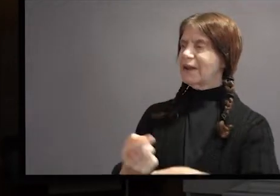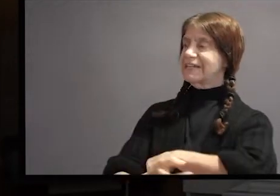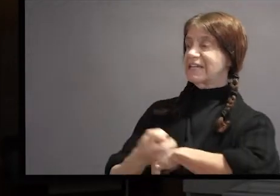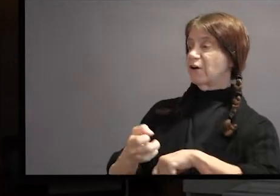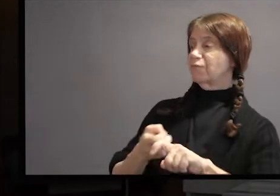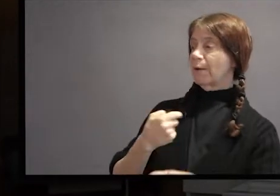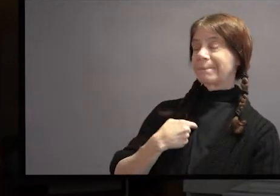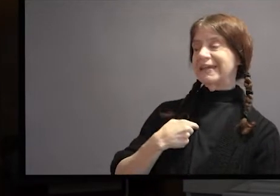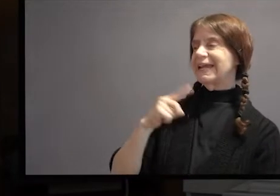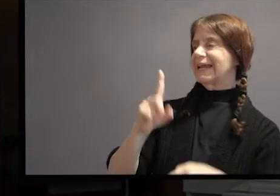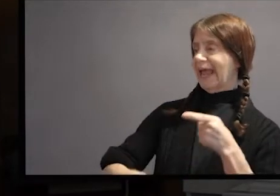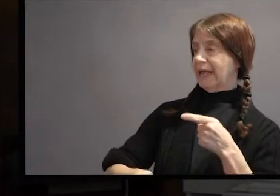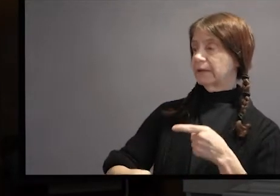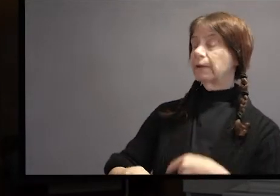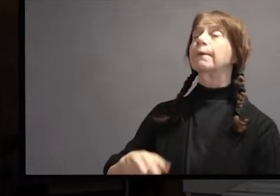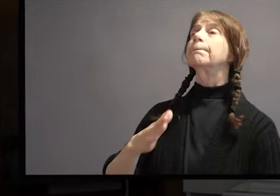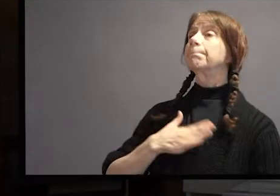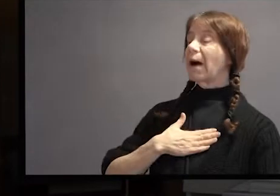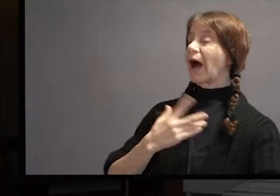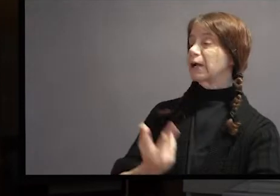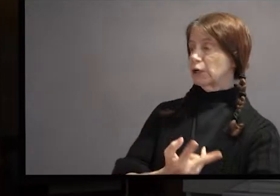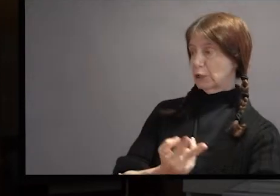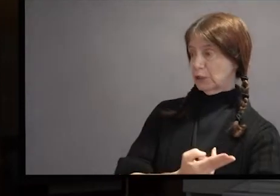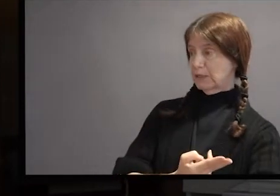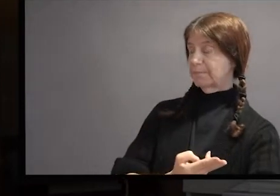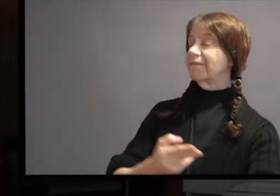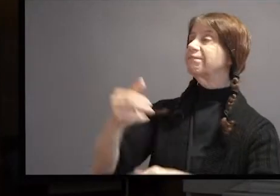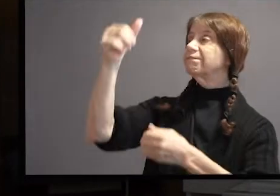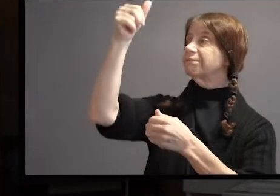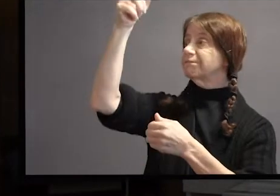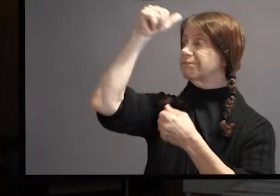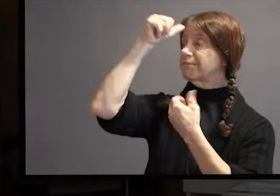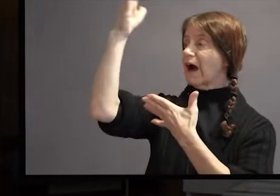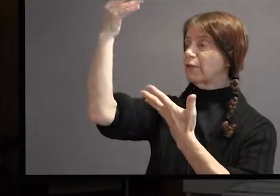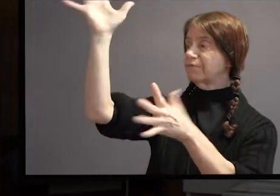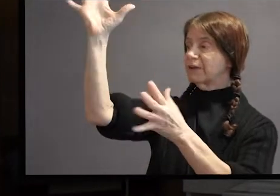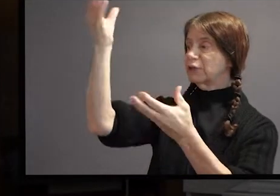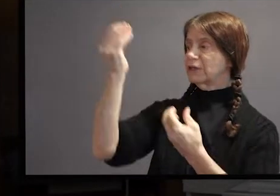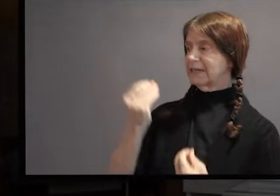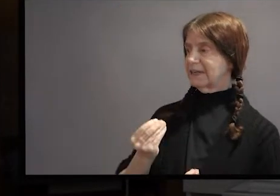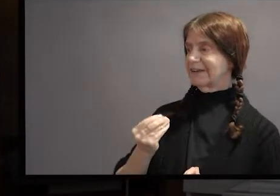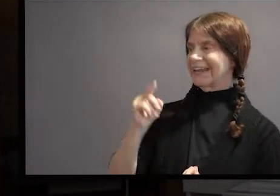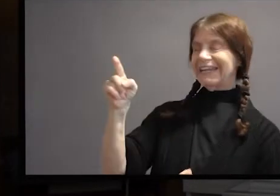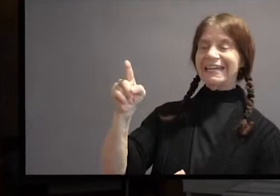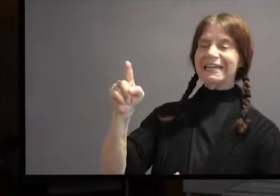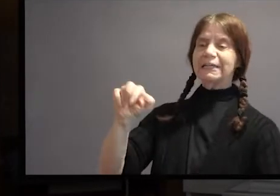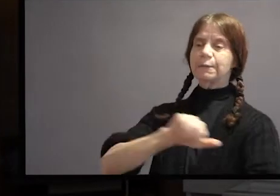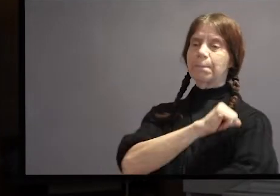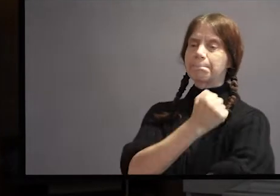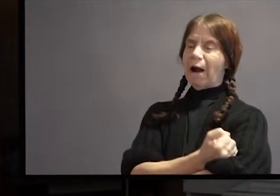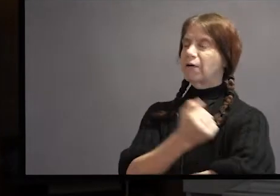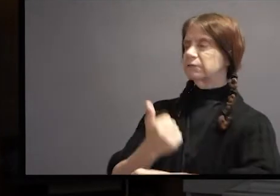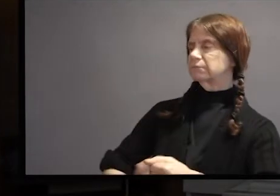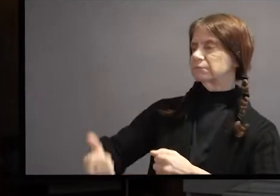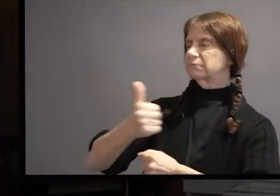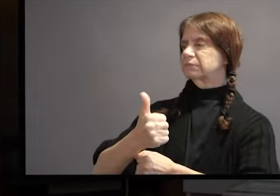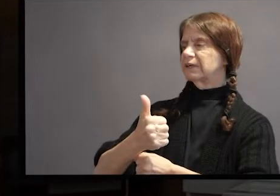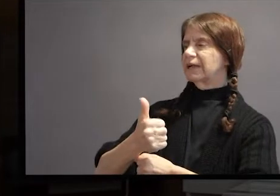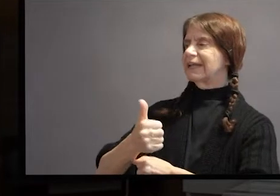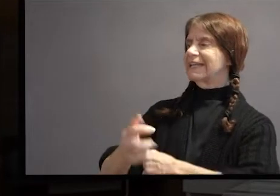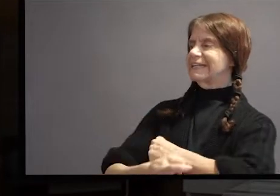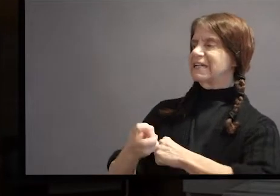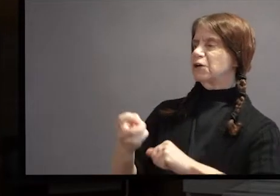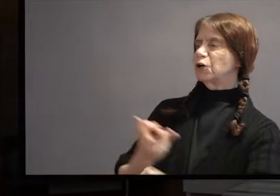my hand. My Father, who has given them to me, is greater than all, and no one is able to snatch them out